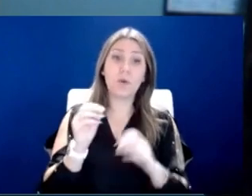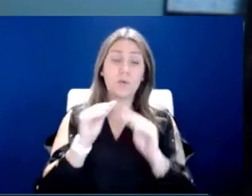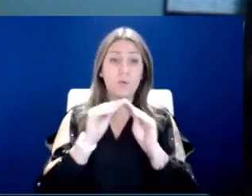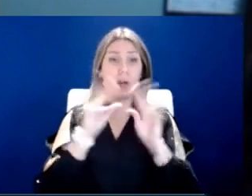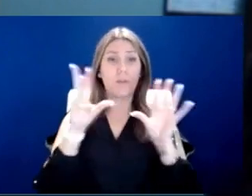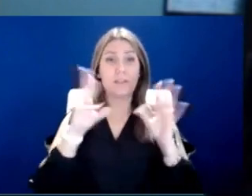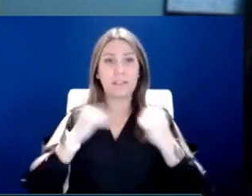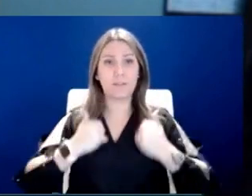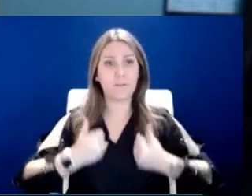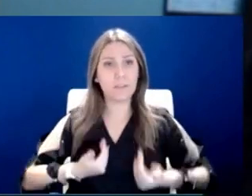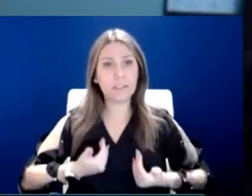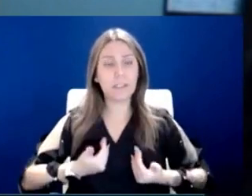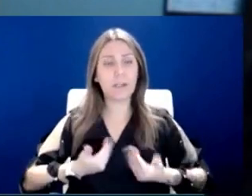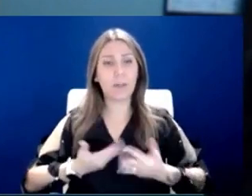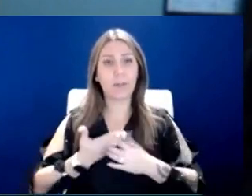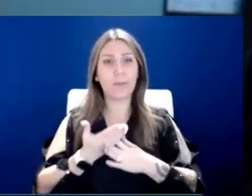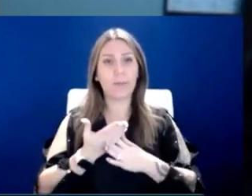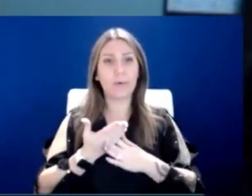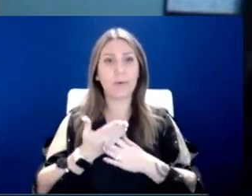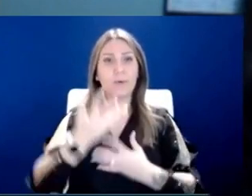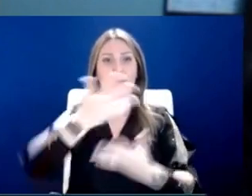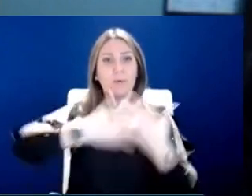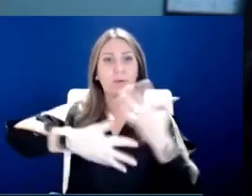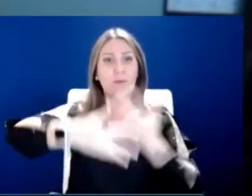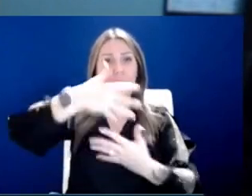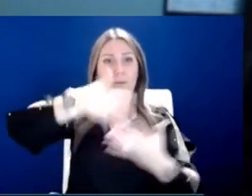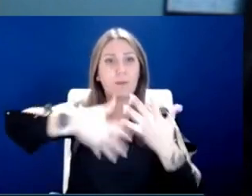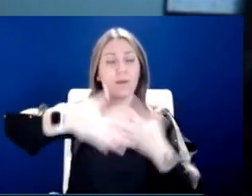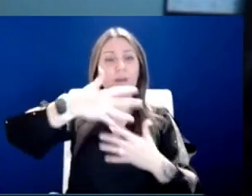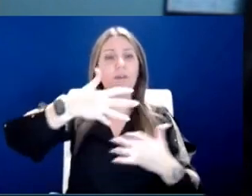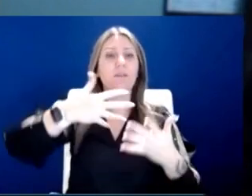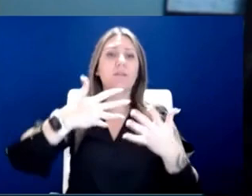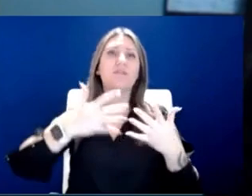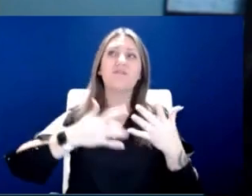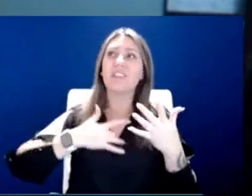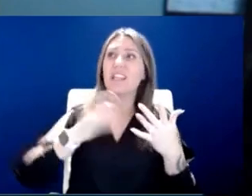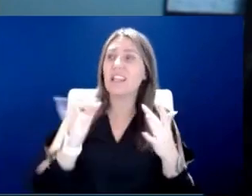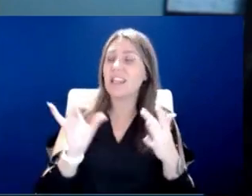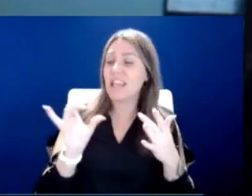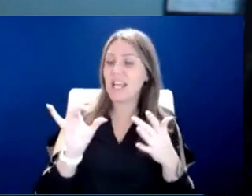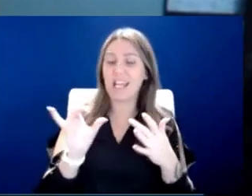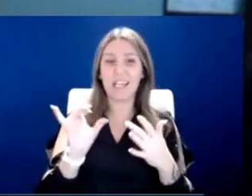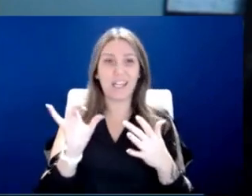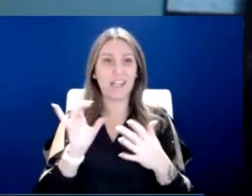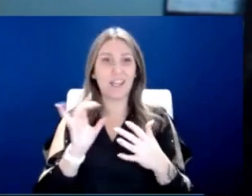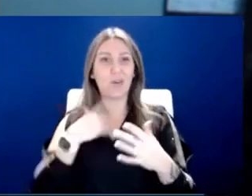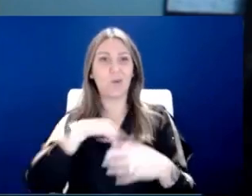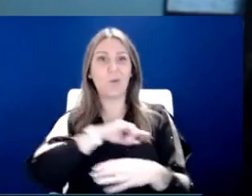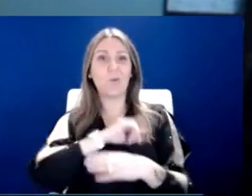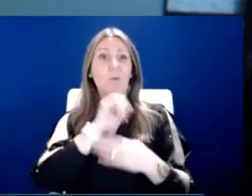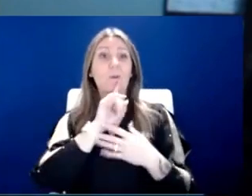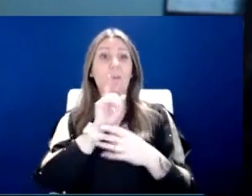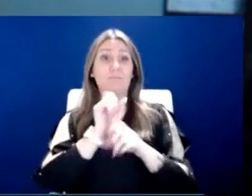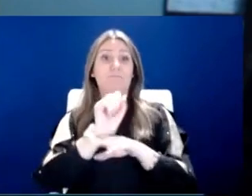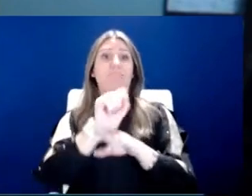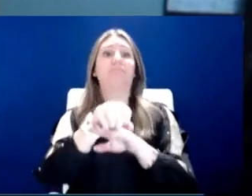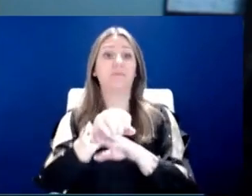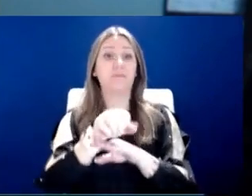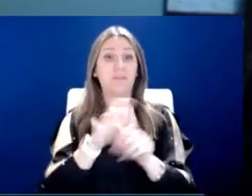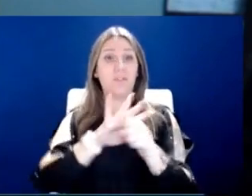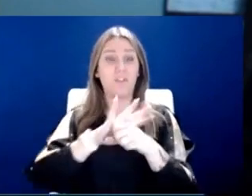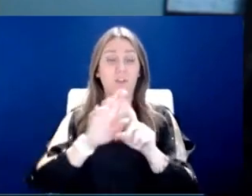throughout society with feeling like we're coming out of this, but it's real, and so we have